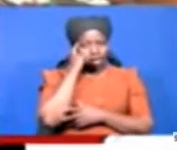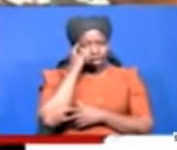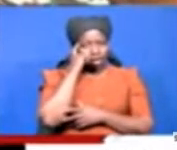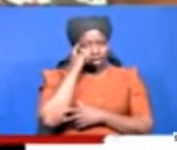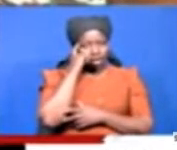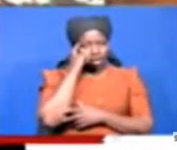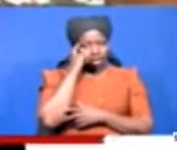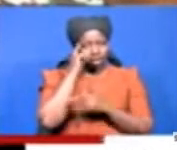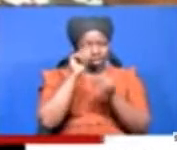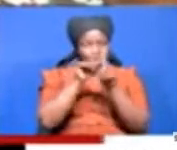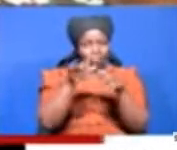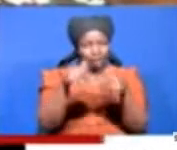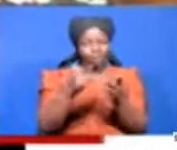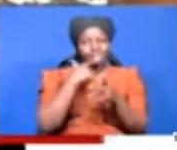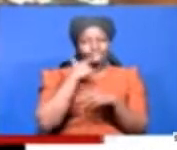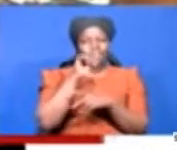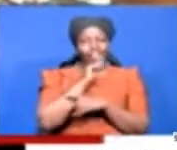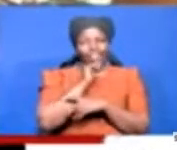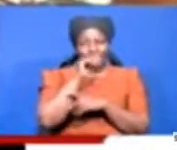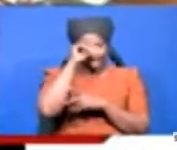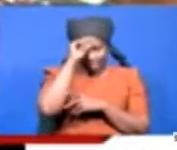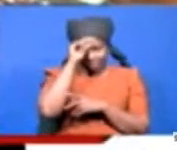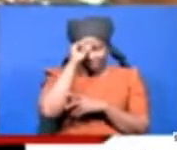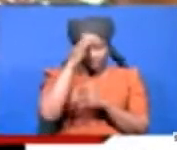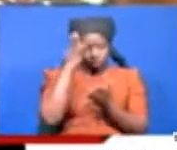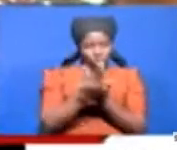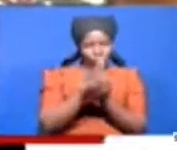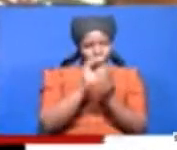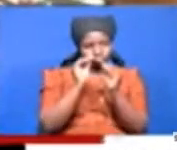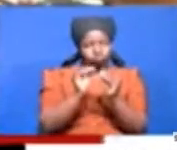like I say, the government is not stopping by us moving on.